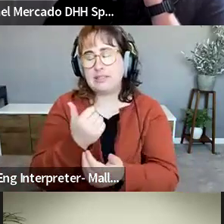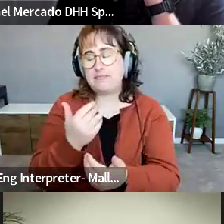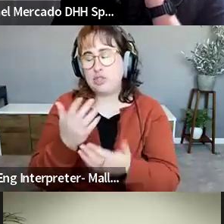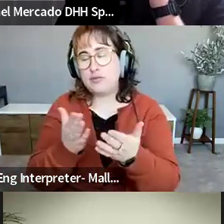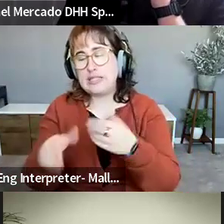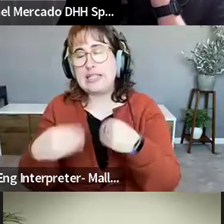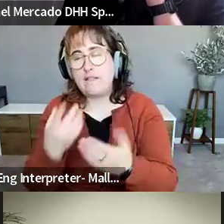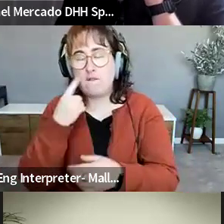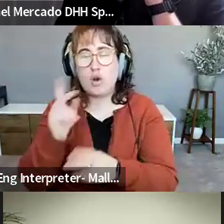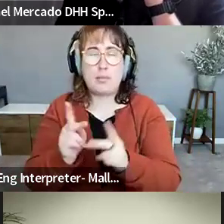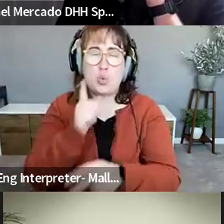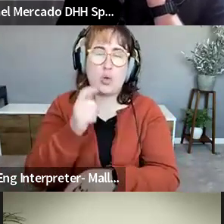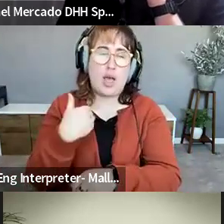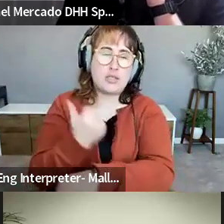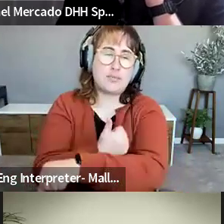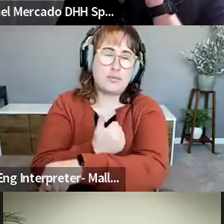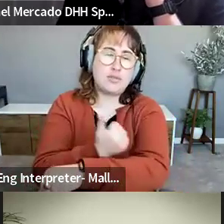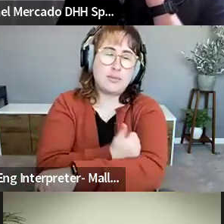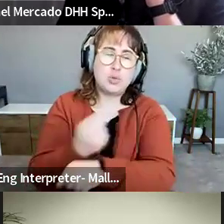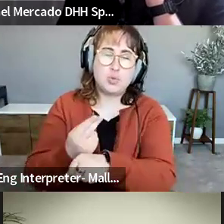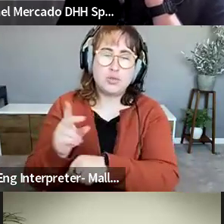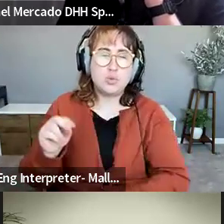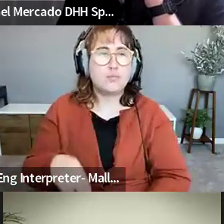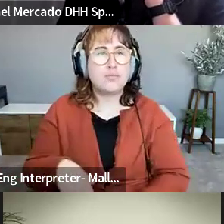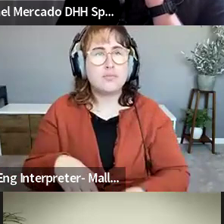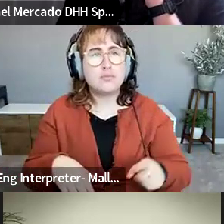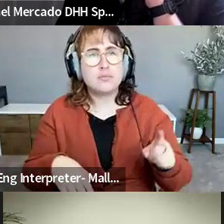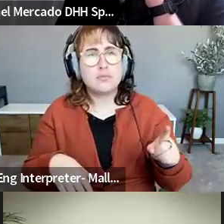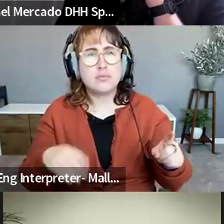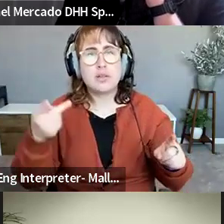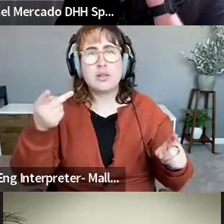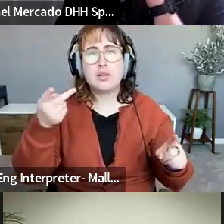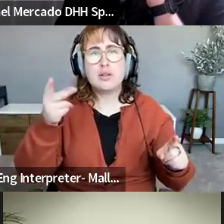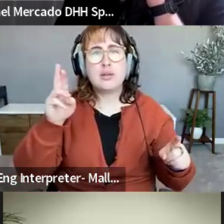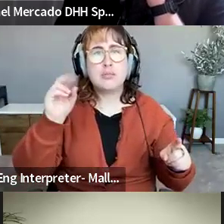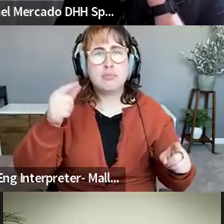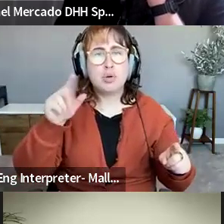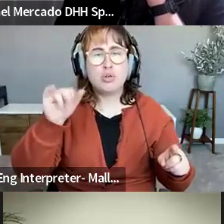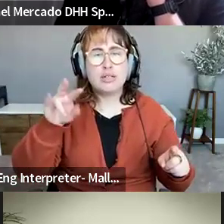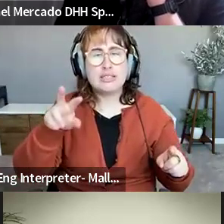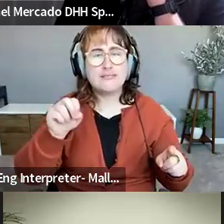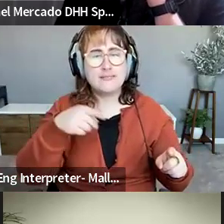being delivered. Progressive, I see a hand up. Go ahead. Or is that an agreement hand?